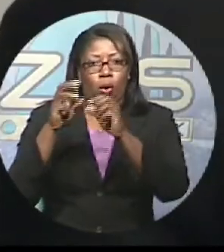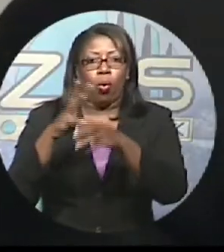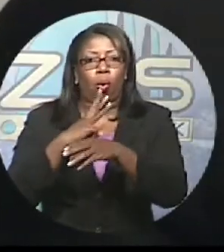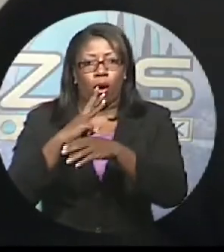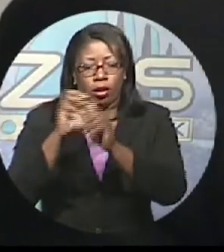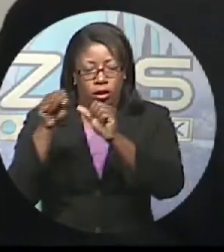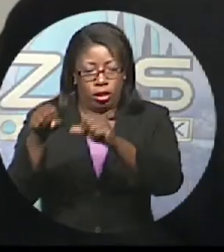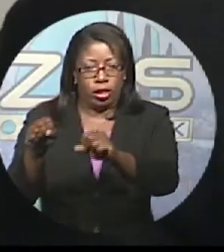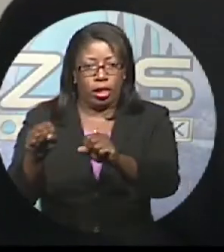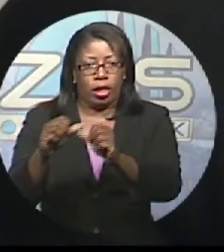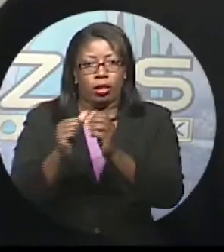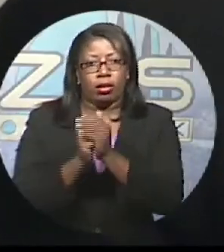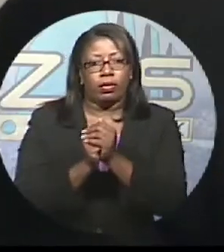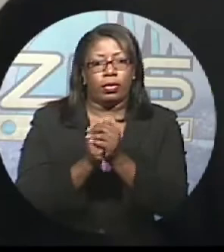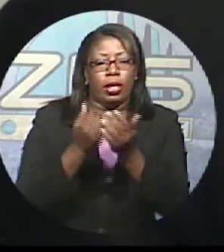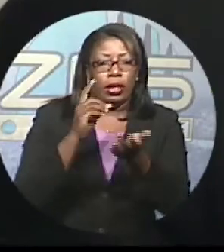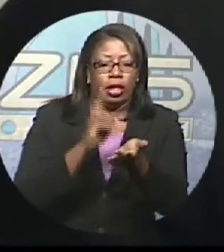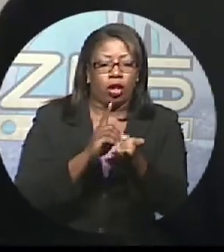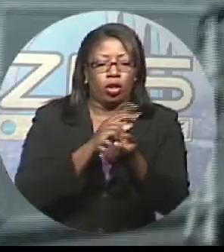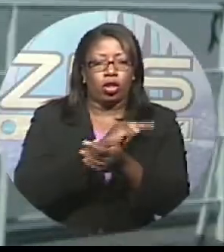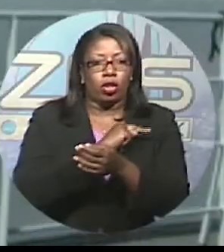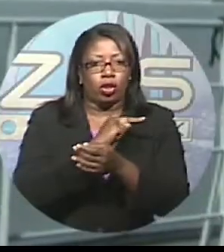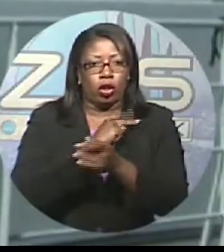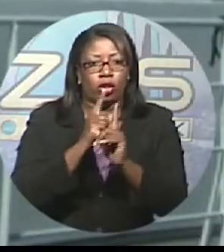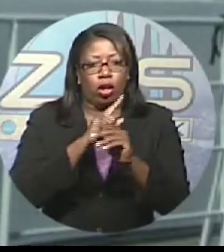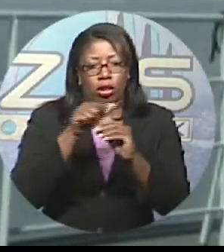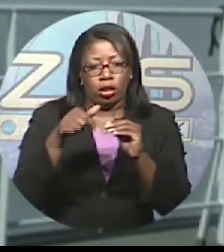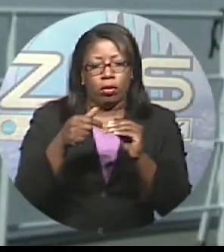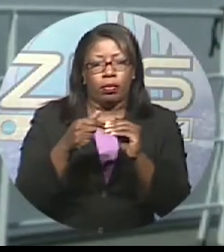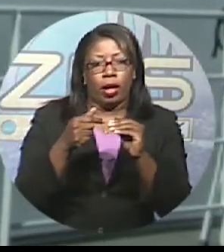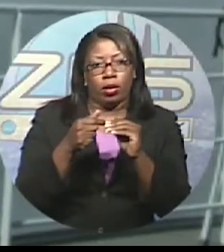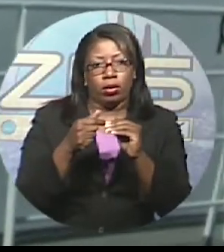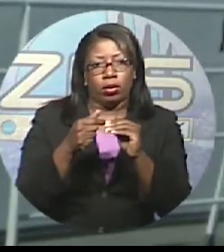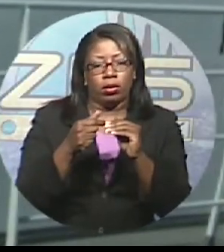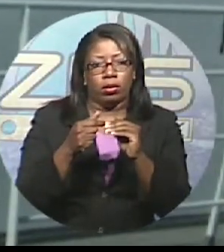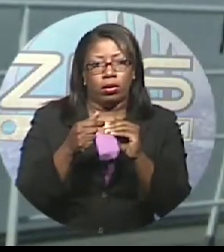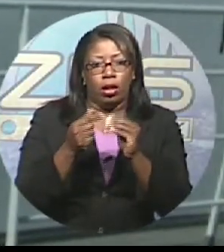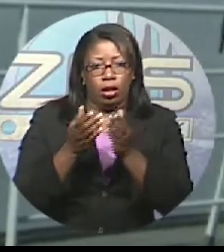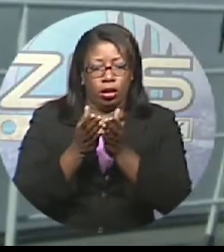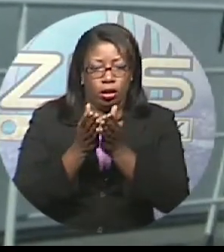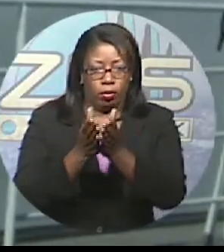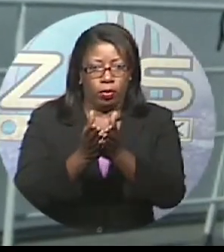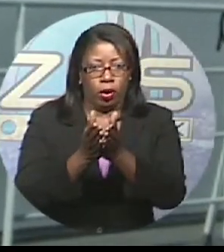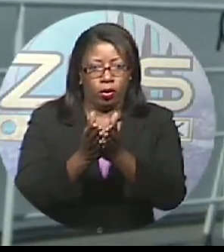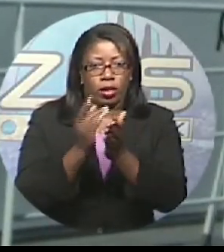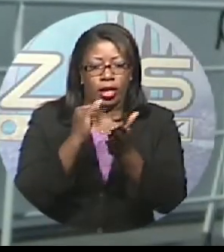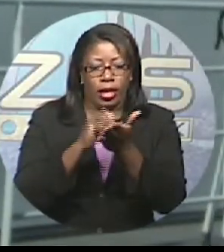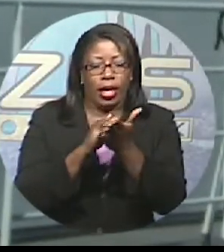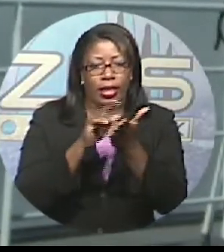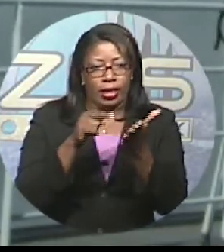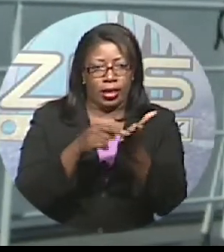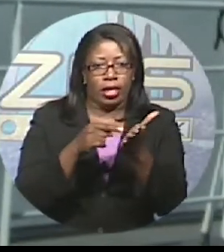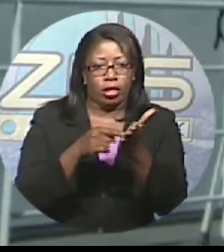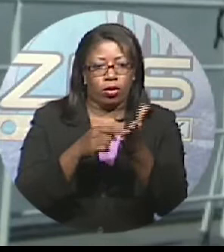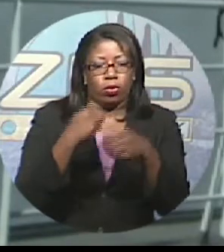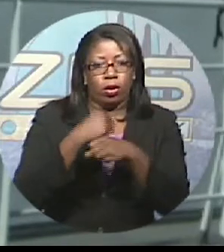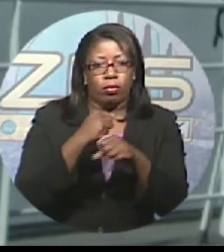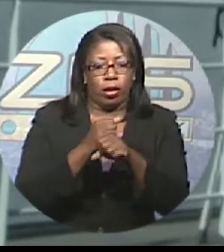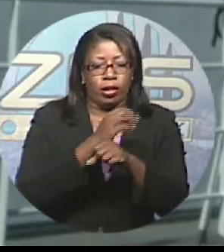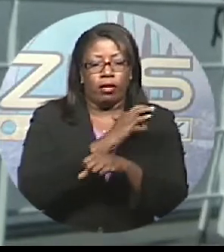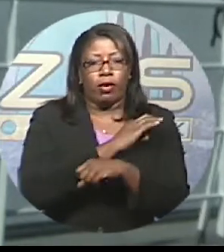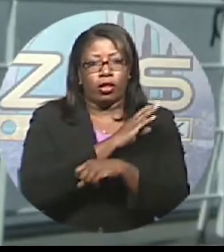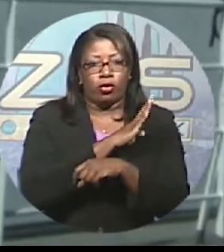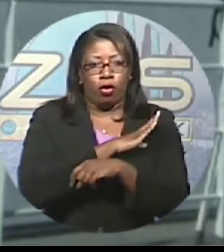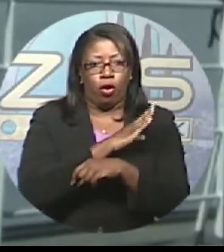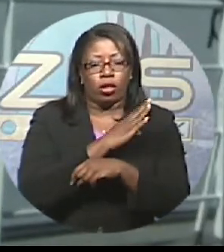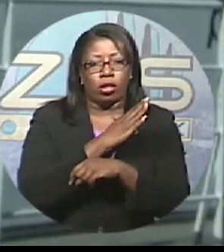the Honorable Dr. Bernard Nottage, commenting on the significance of the acquisition, pointing out that the new vessels will make the Defense Force